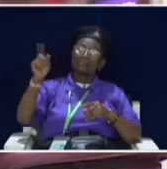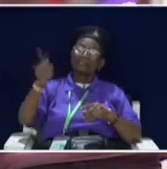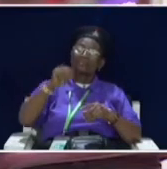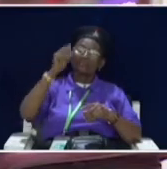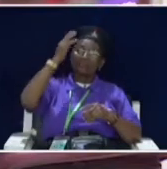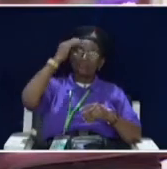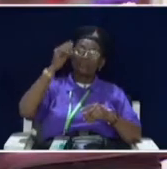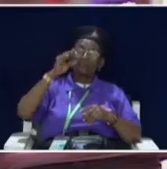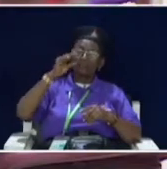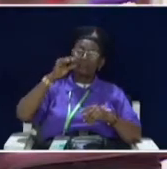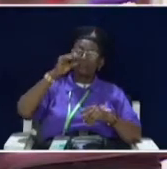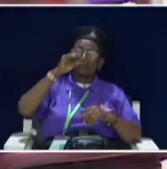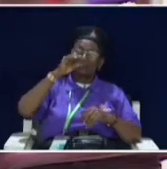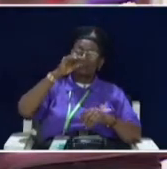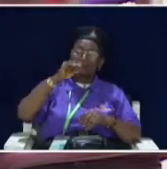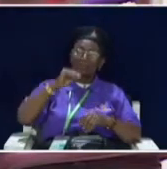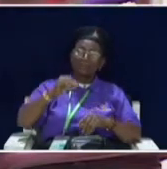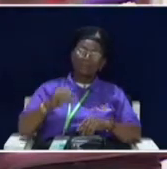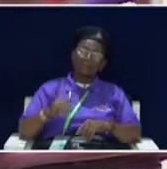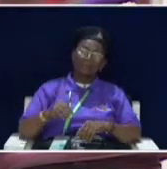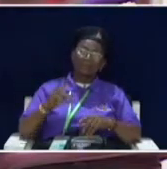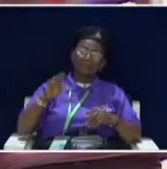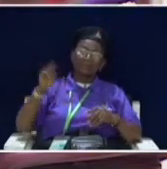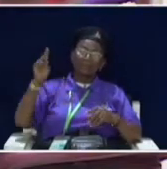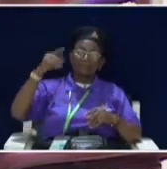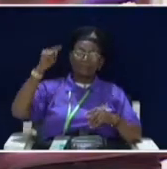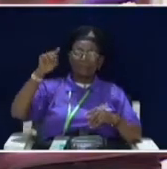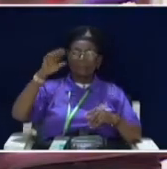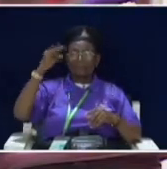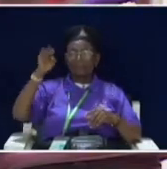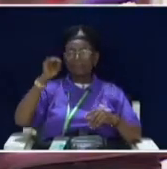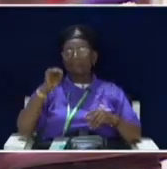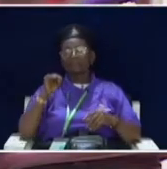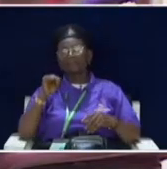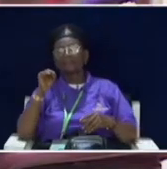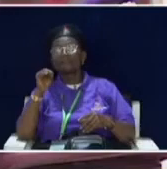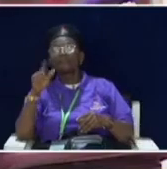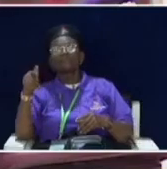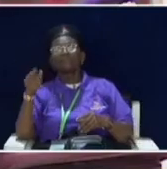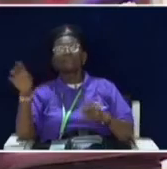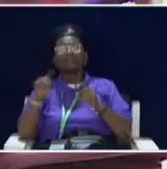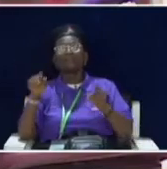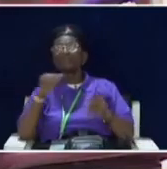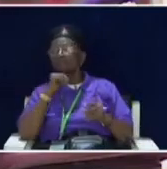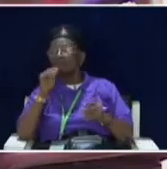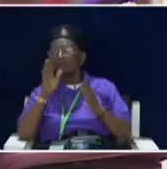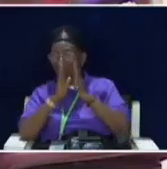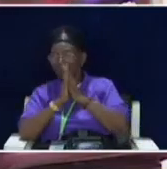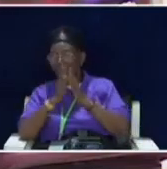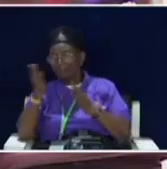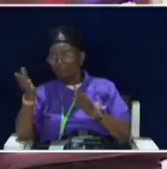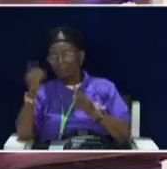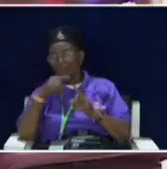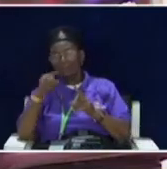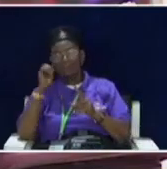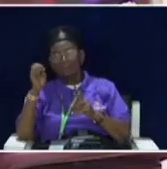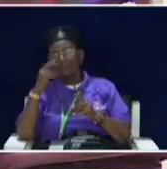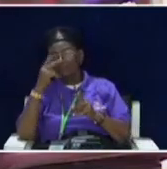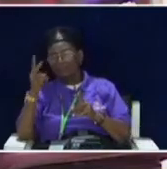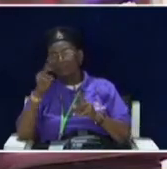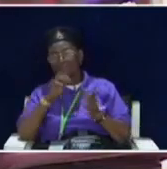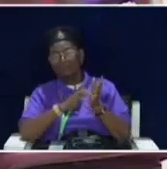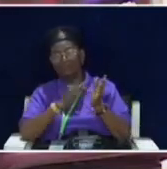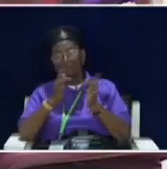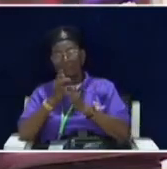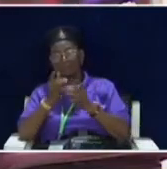pray? E mo wipe okunrin ara Gadara ki se popo edura nbe. When he saw Jesus coming, ngba to ri Jesus